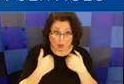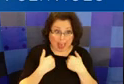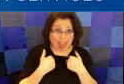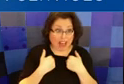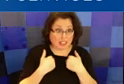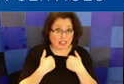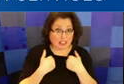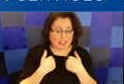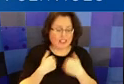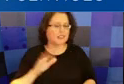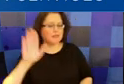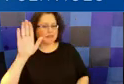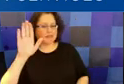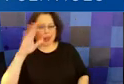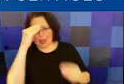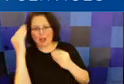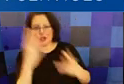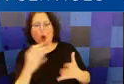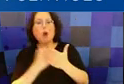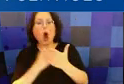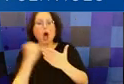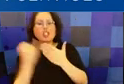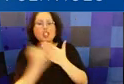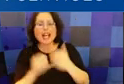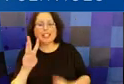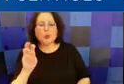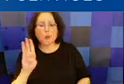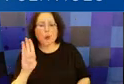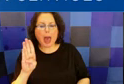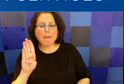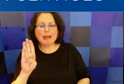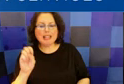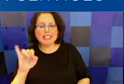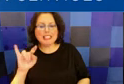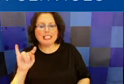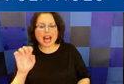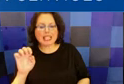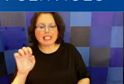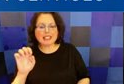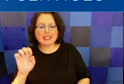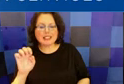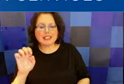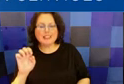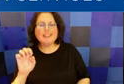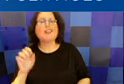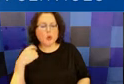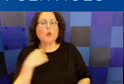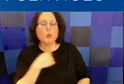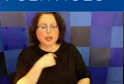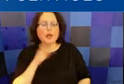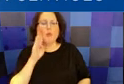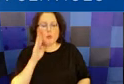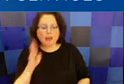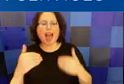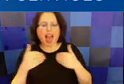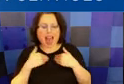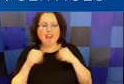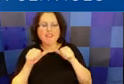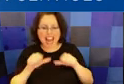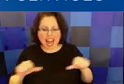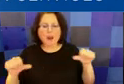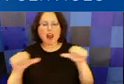Just wanted to note that on the project website I pointed to earlier, I think we'll make sure to have an area where you